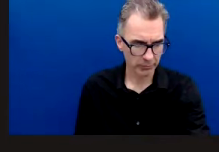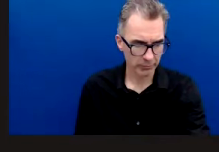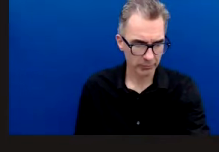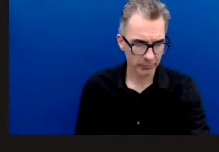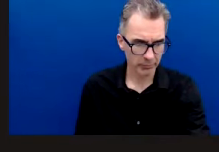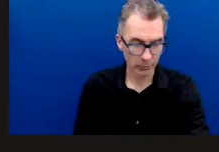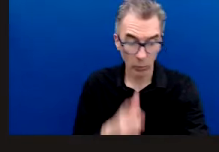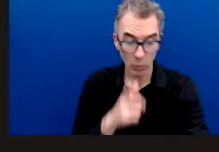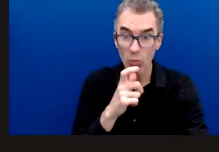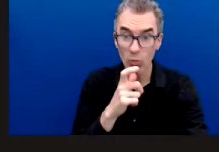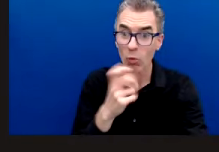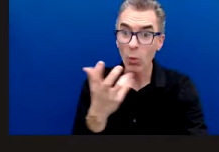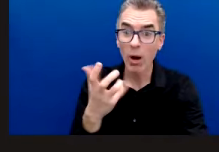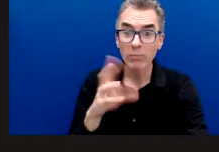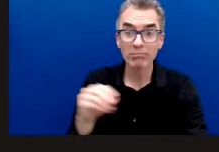Anyone want to take a stab at it?